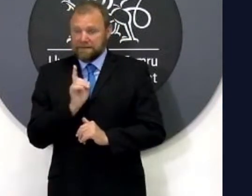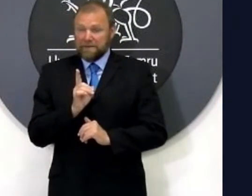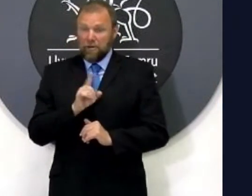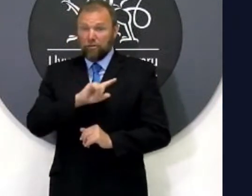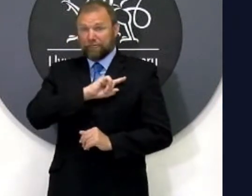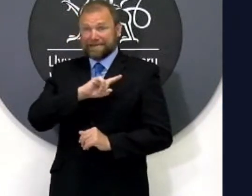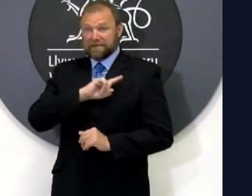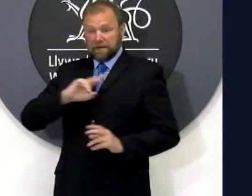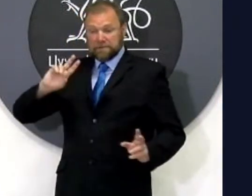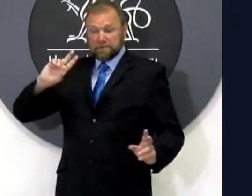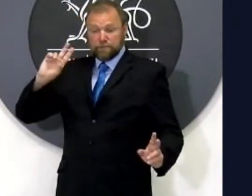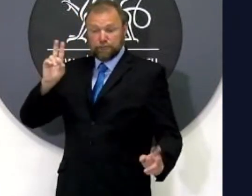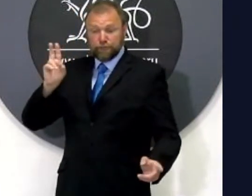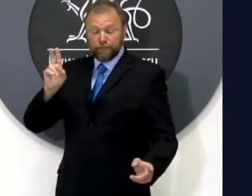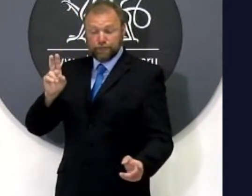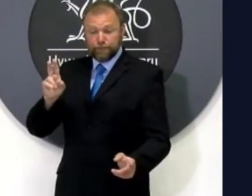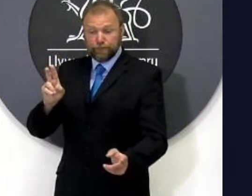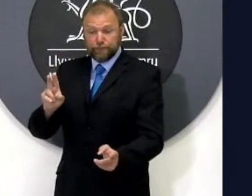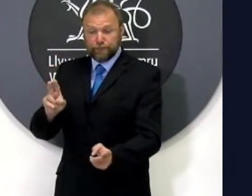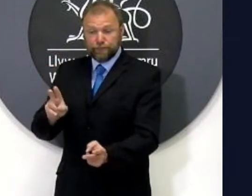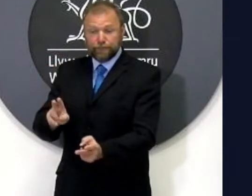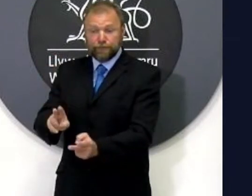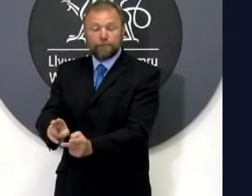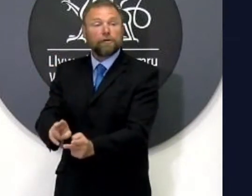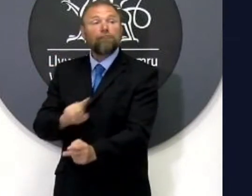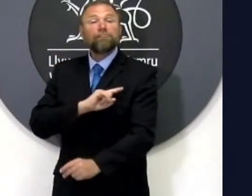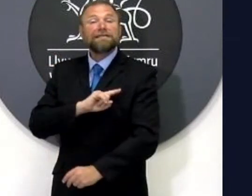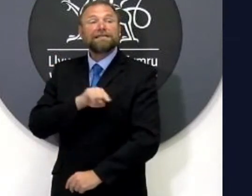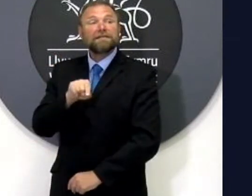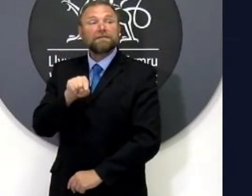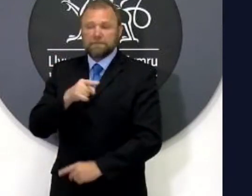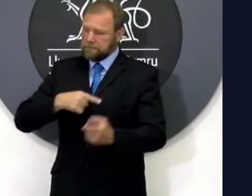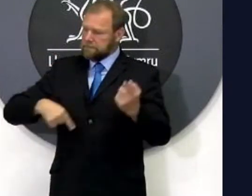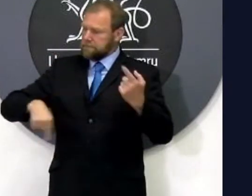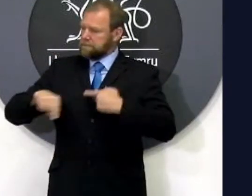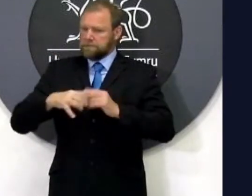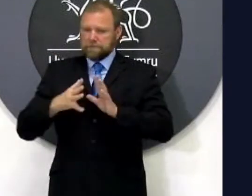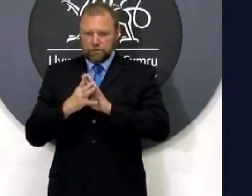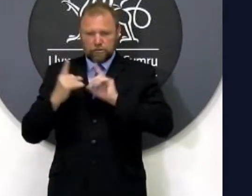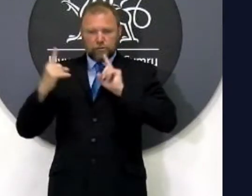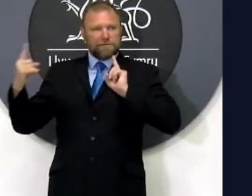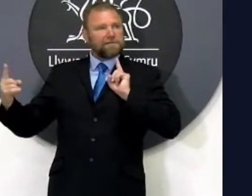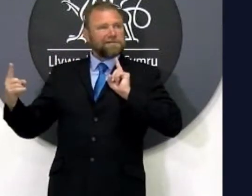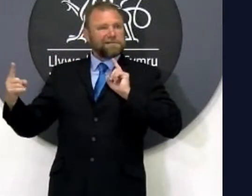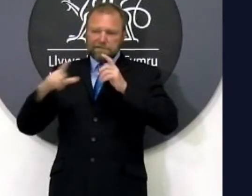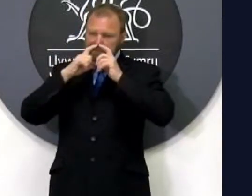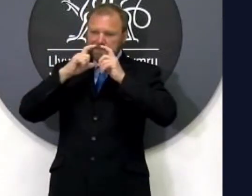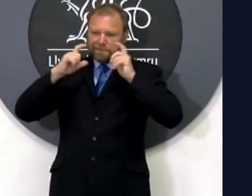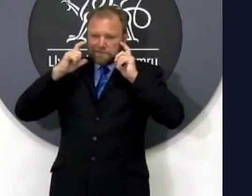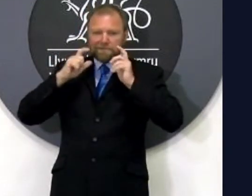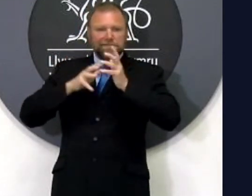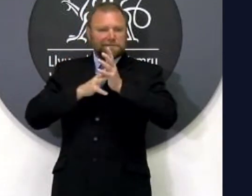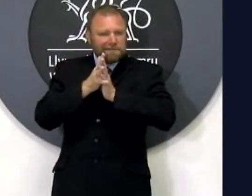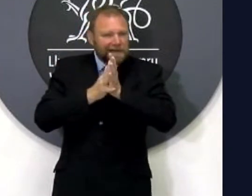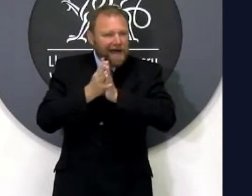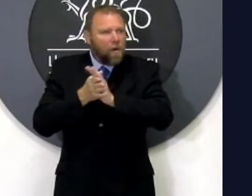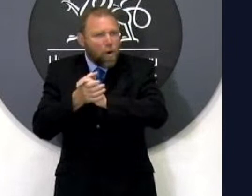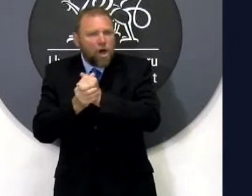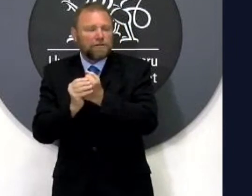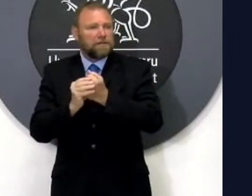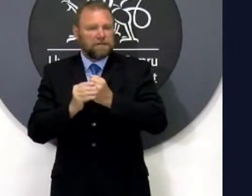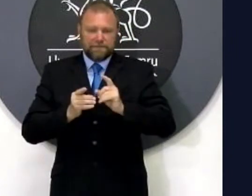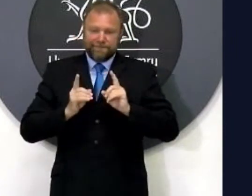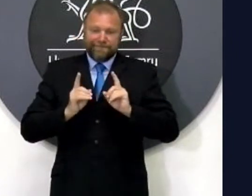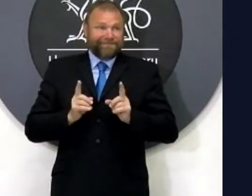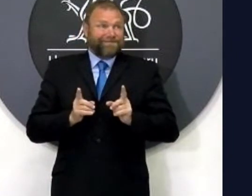down here in Wales, those things that we've become accustomed to about social distancing, about hand washing, about face coverings in public places, those